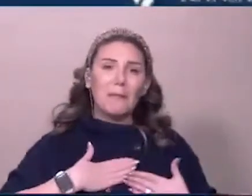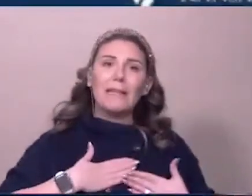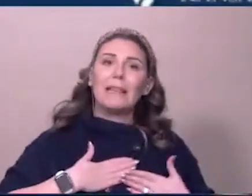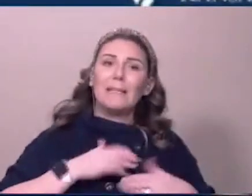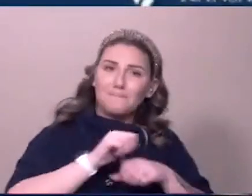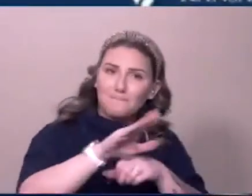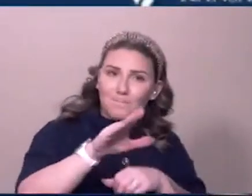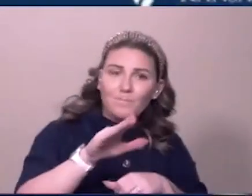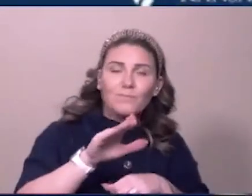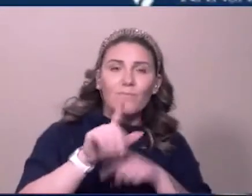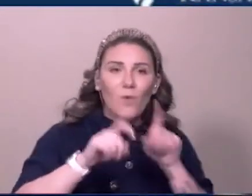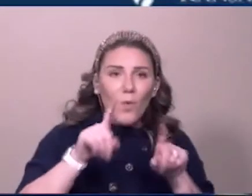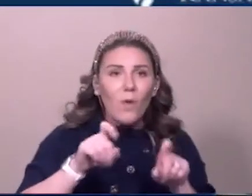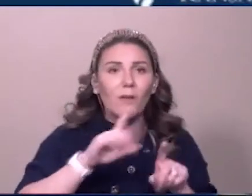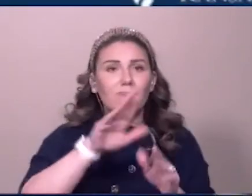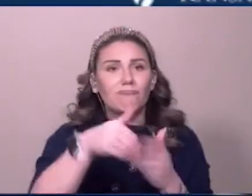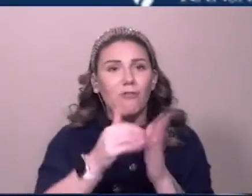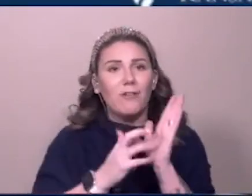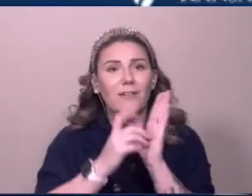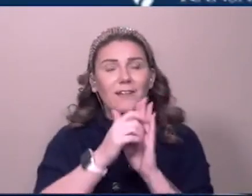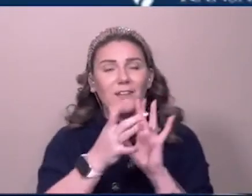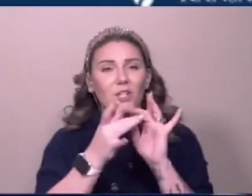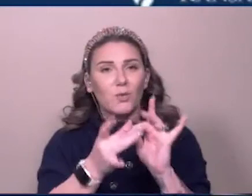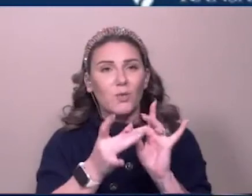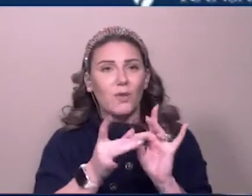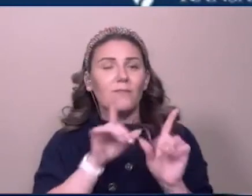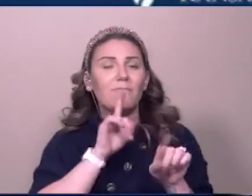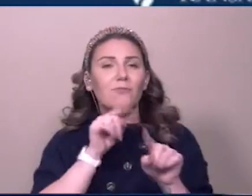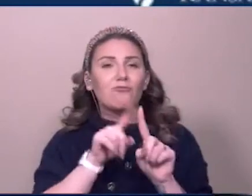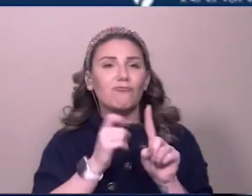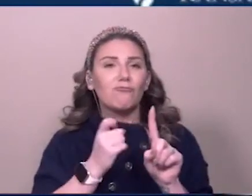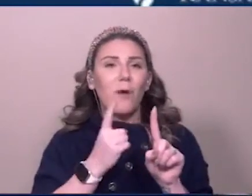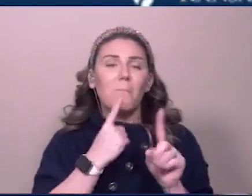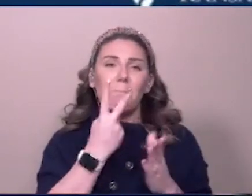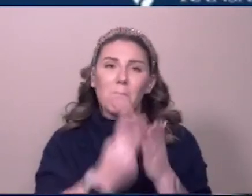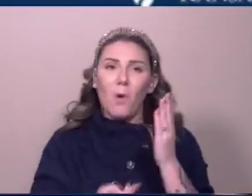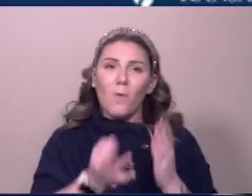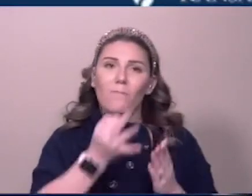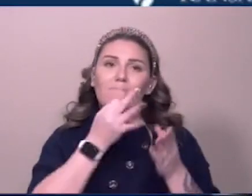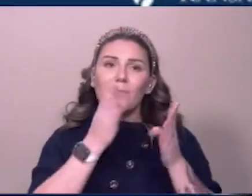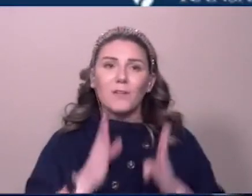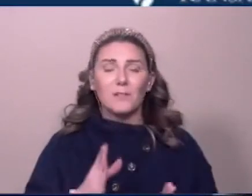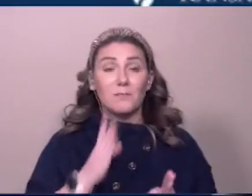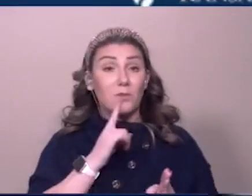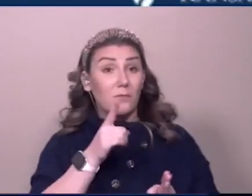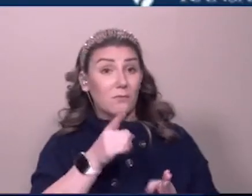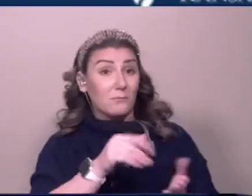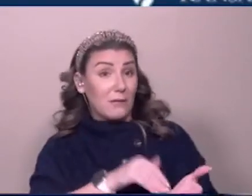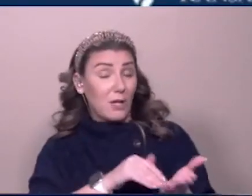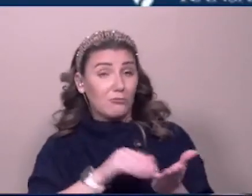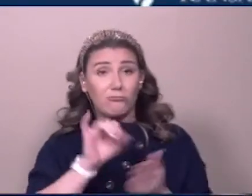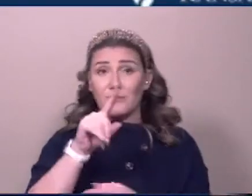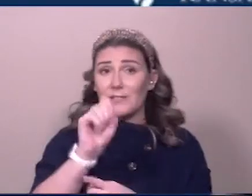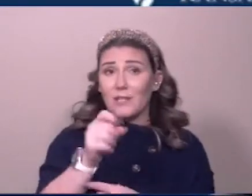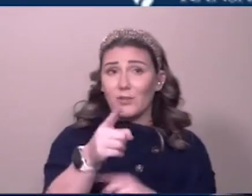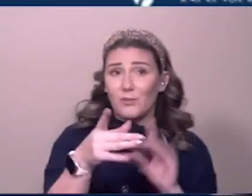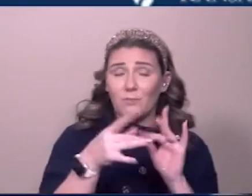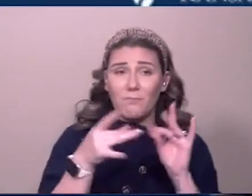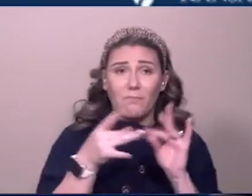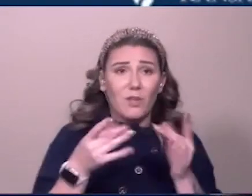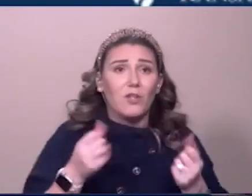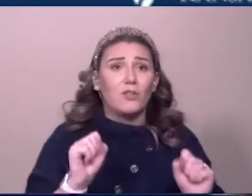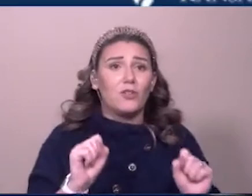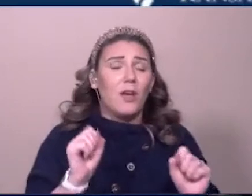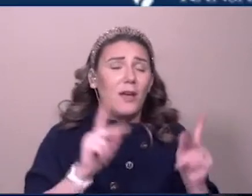your cancer questions. We will get those answered from our 2 great experts. And as we close, Dr. Stites, you had mentioned it, we are trying to keep people out of